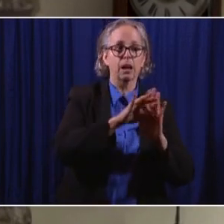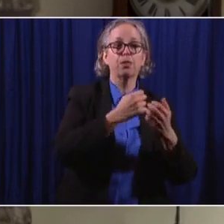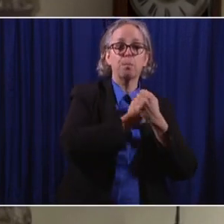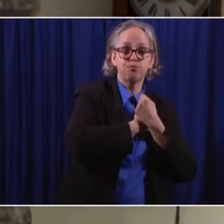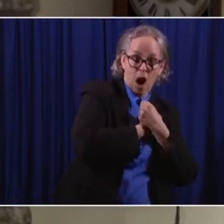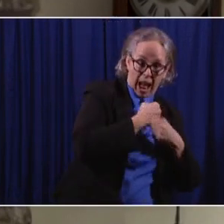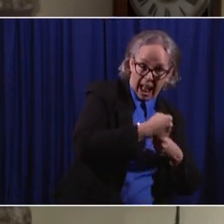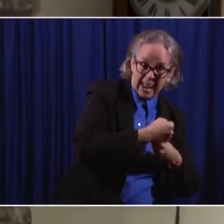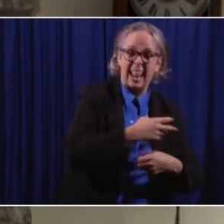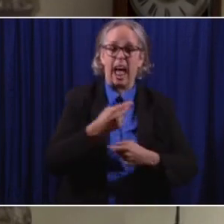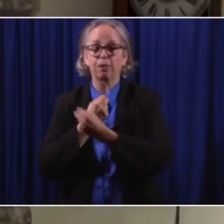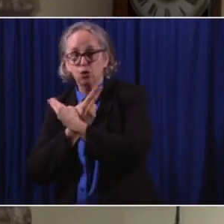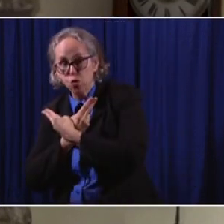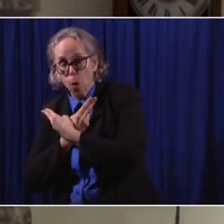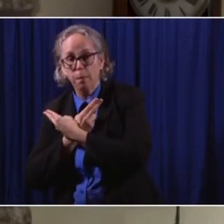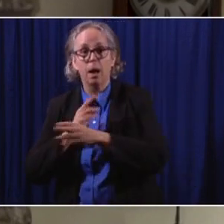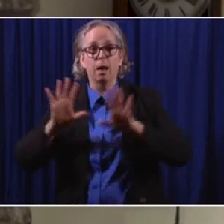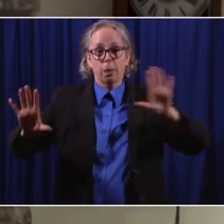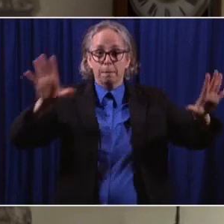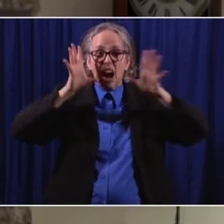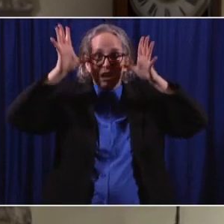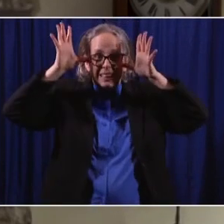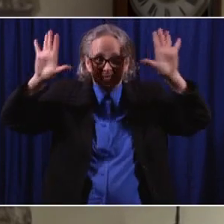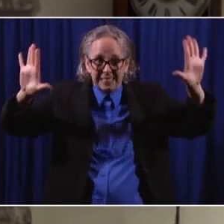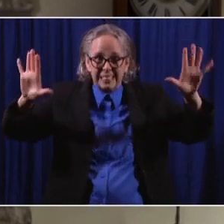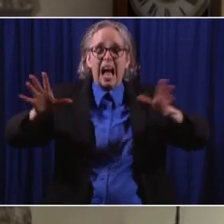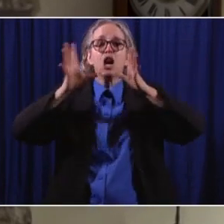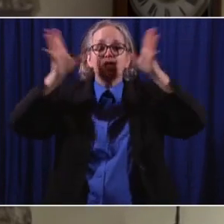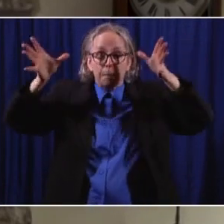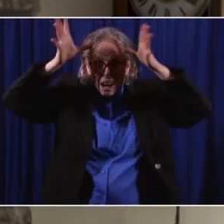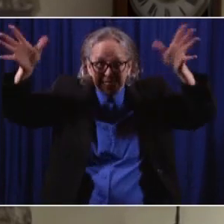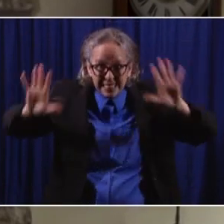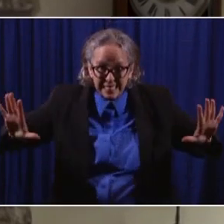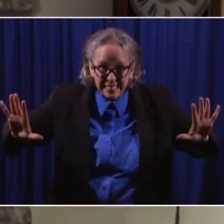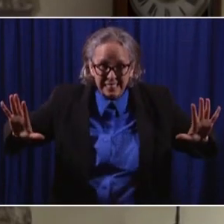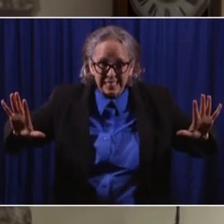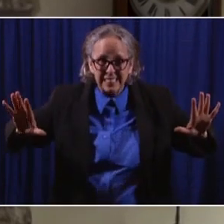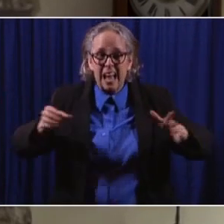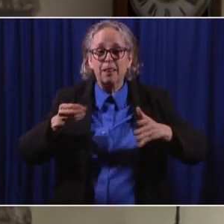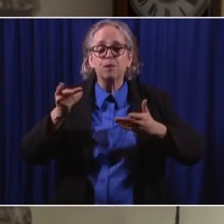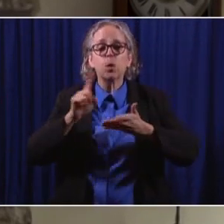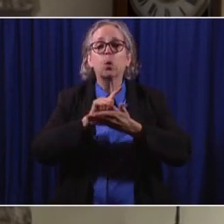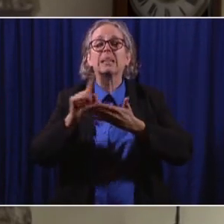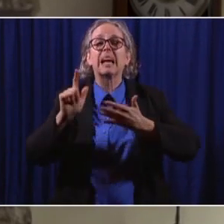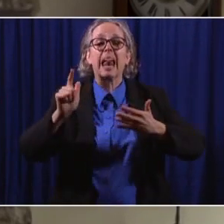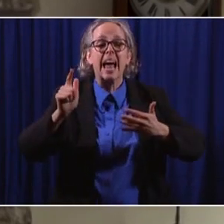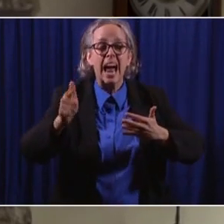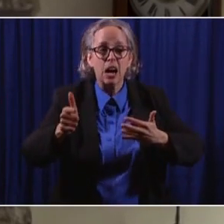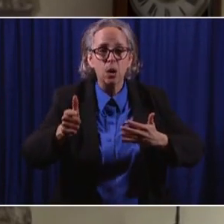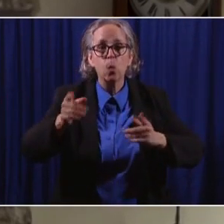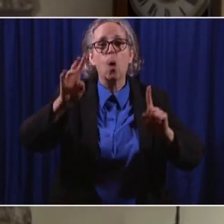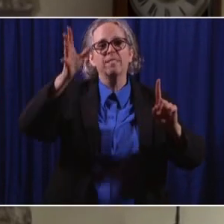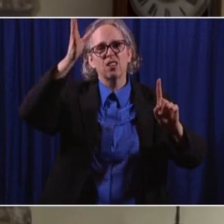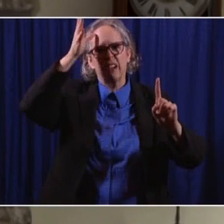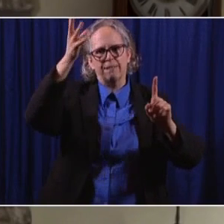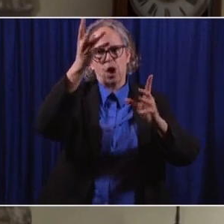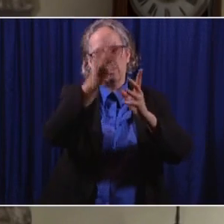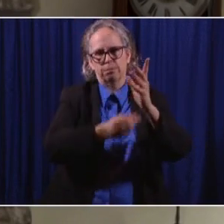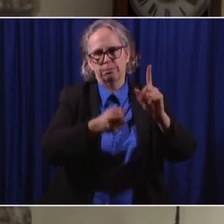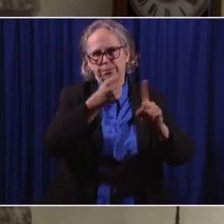did grandparents. A couple of weeks after the wedding, one of the grandfathers of the couple tragically passed away. We tell